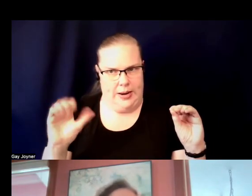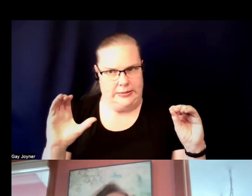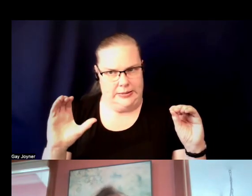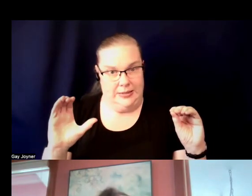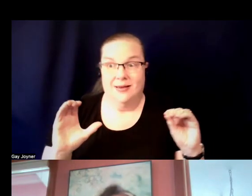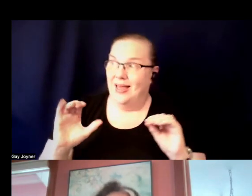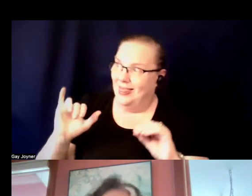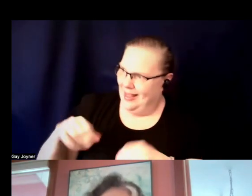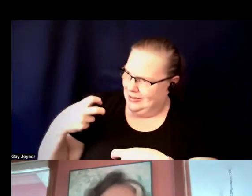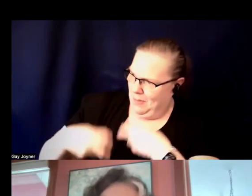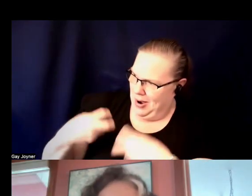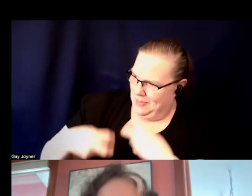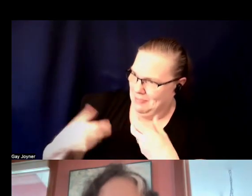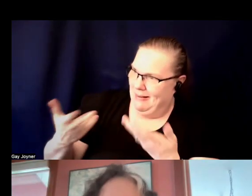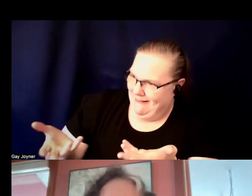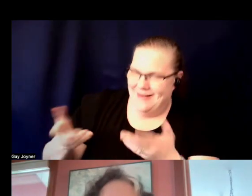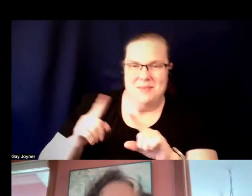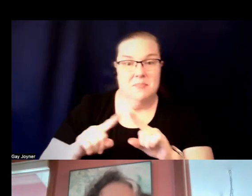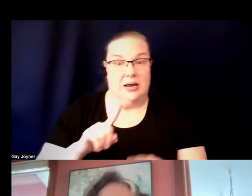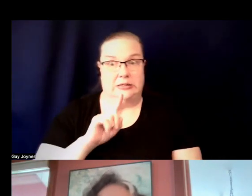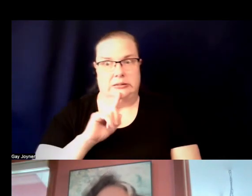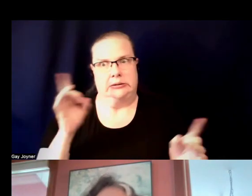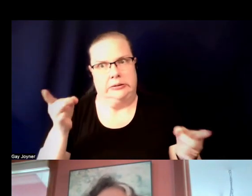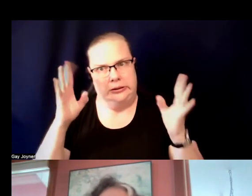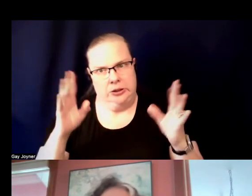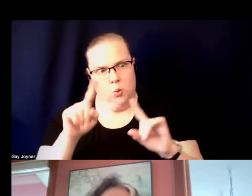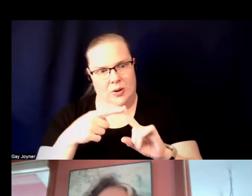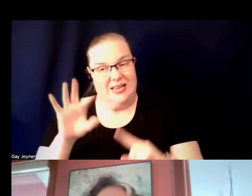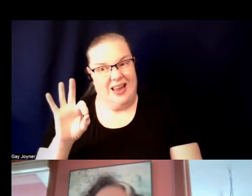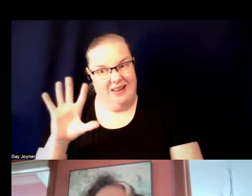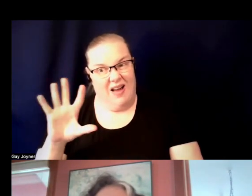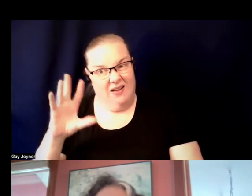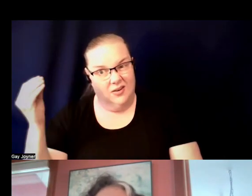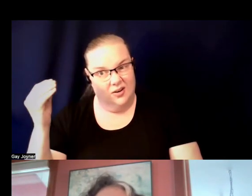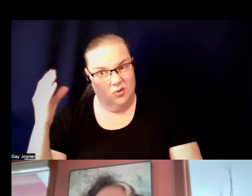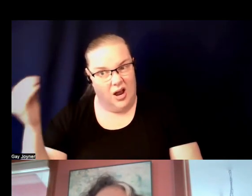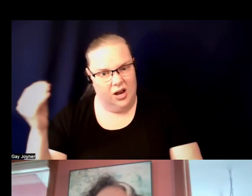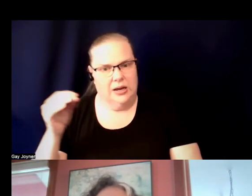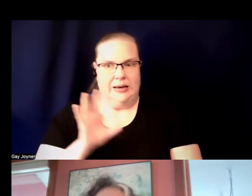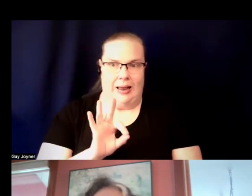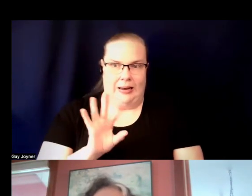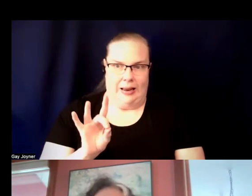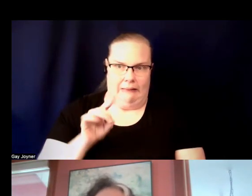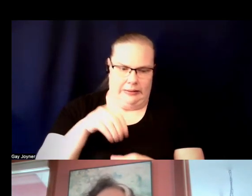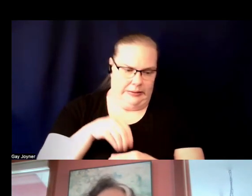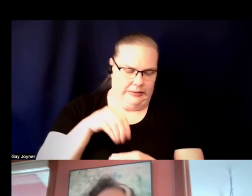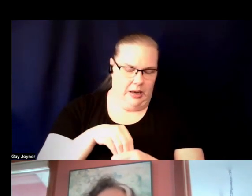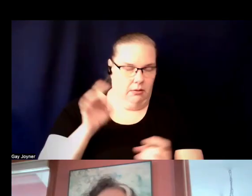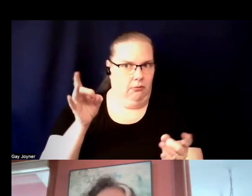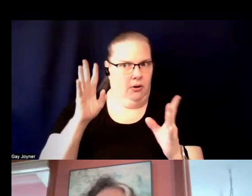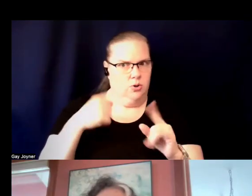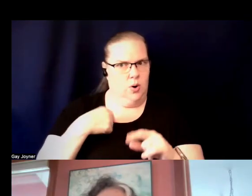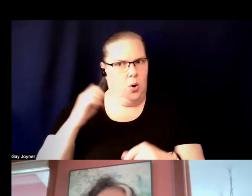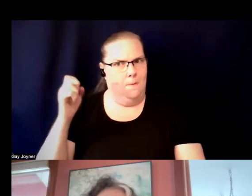problem. Sorry. it is brutal. When it's 95 outside, it could be 98 inside. So at that Yeah, point, yeah. I retreat to